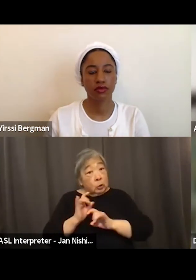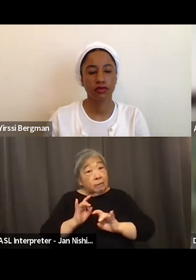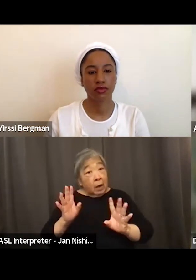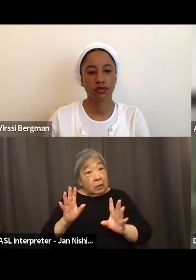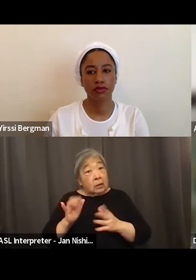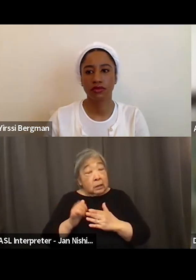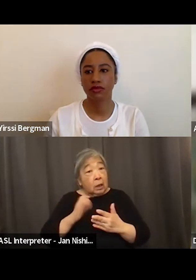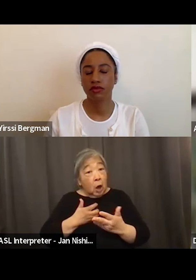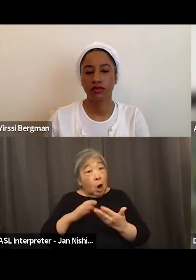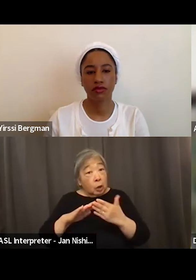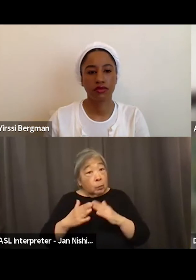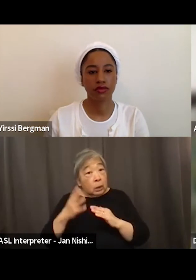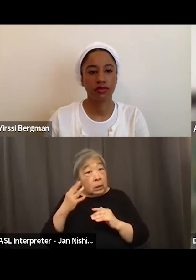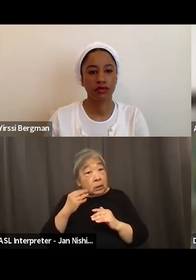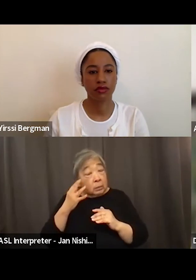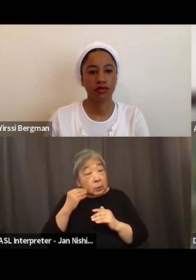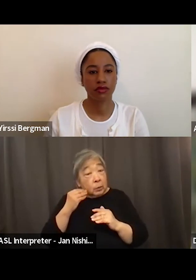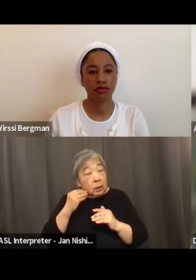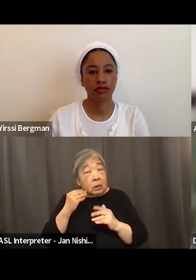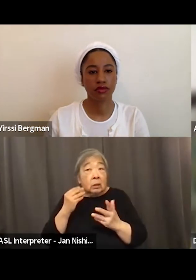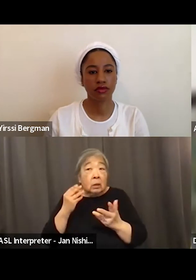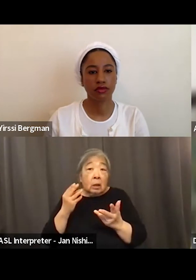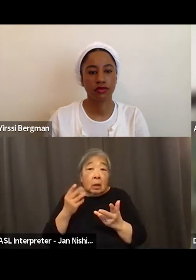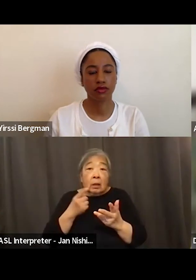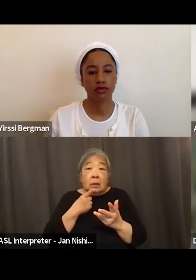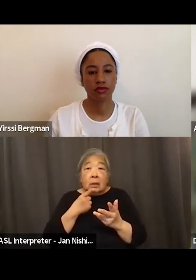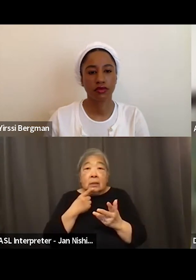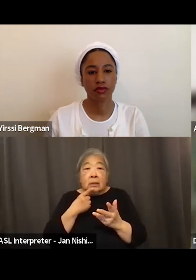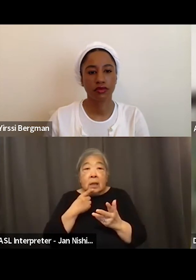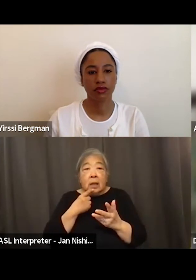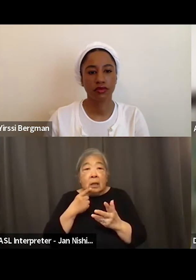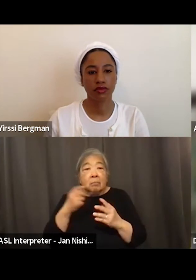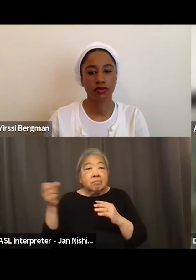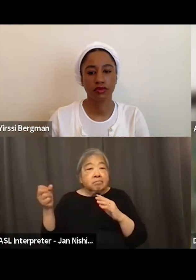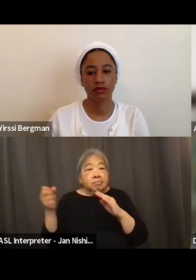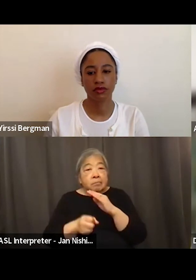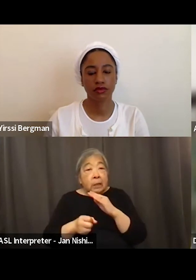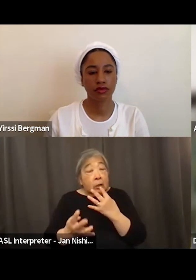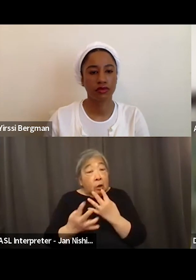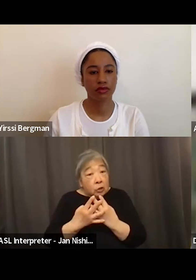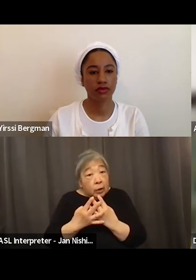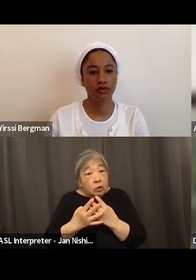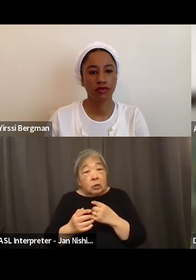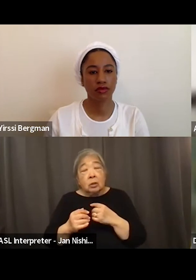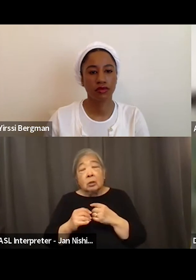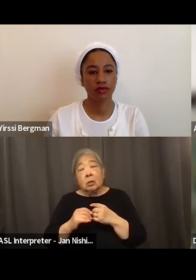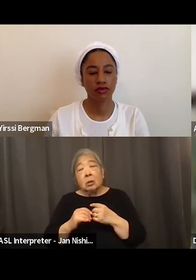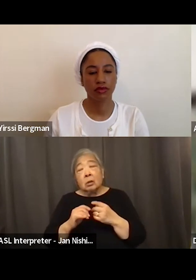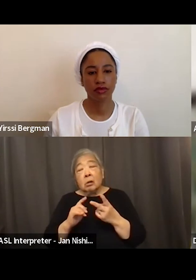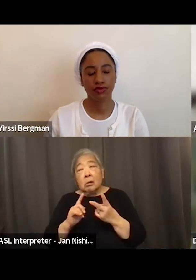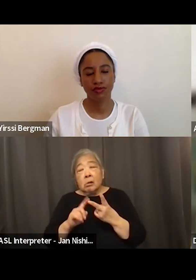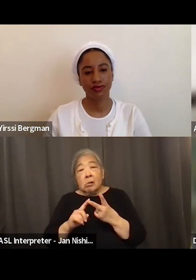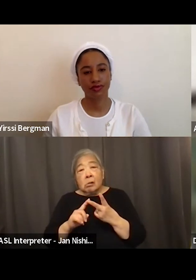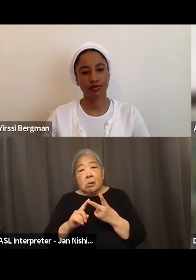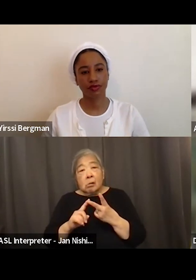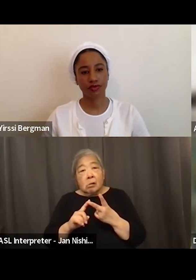communities experience through, let's say, incarceration, through